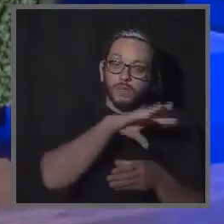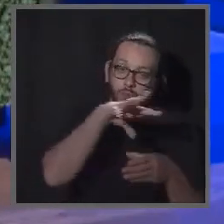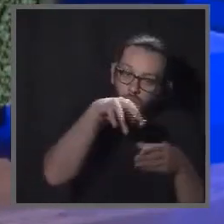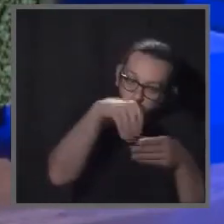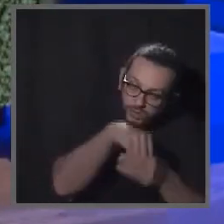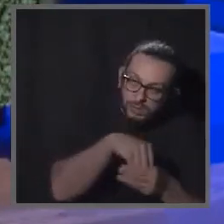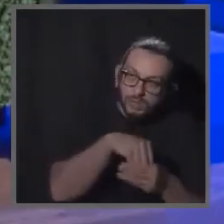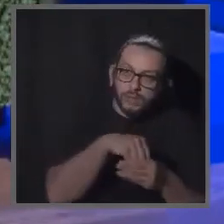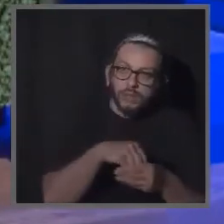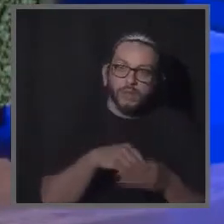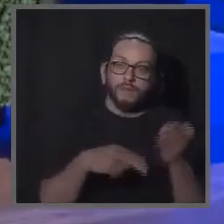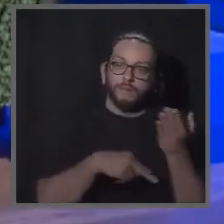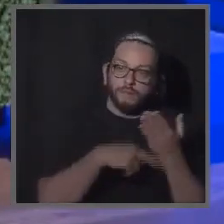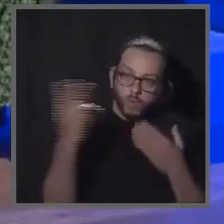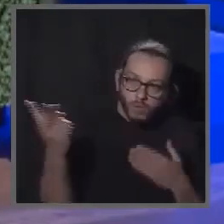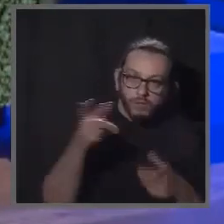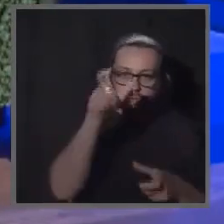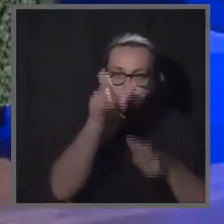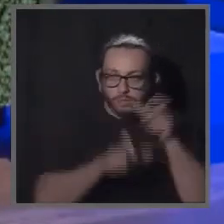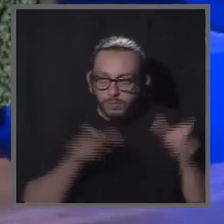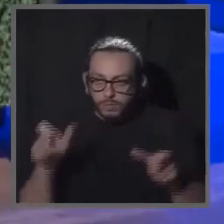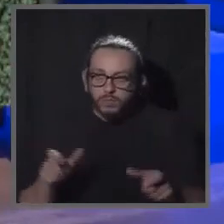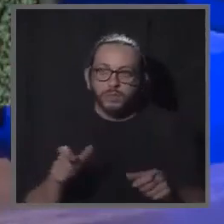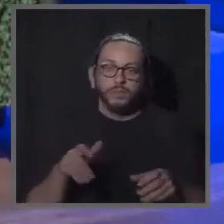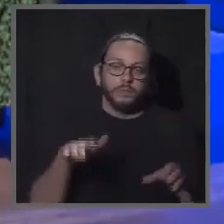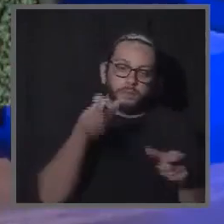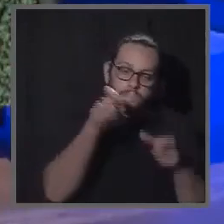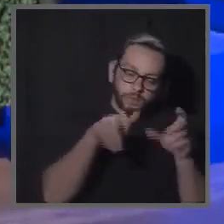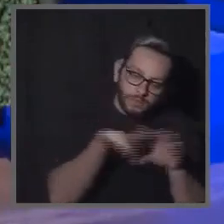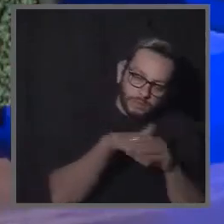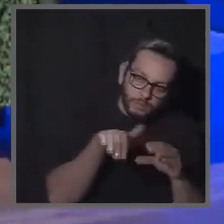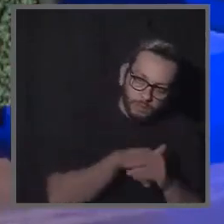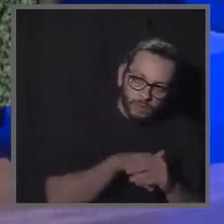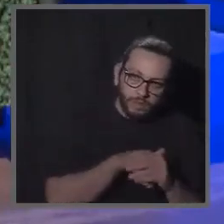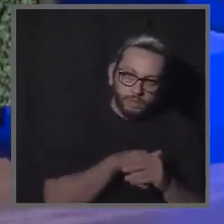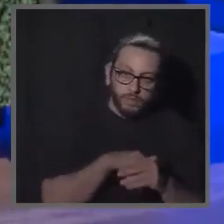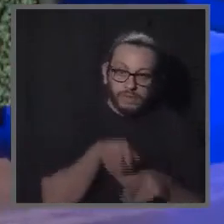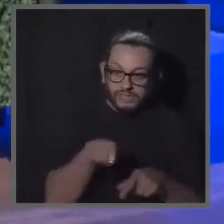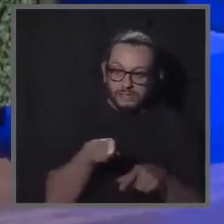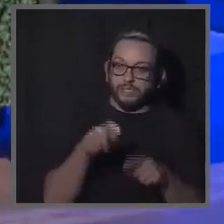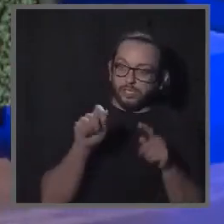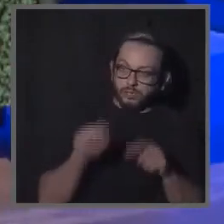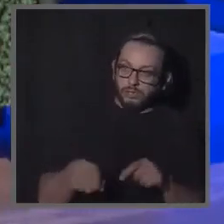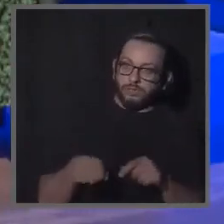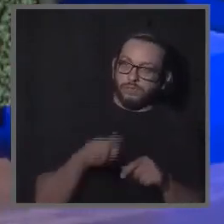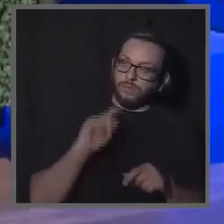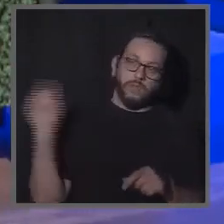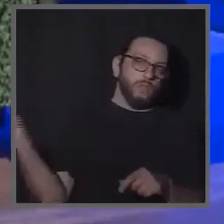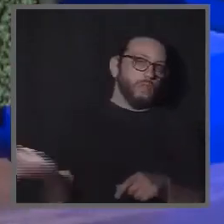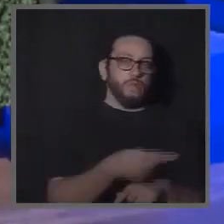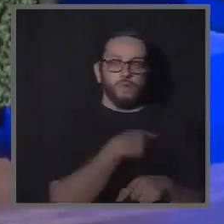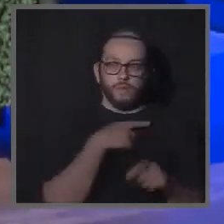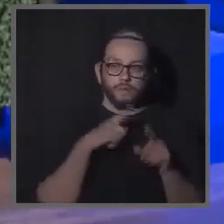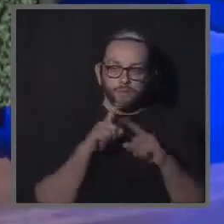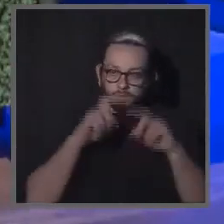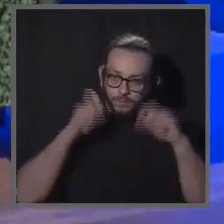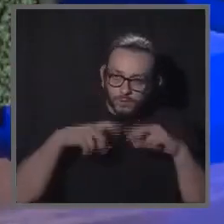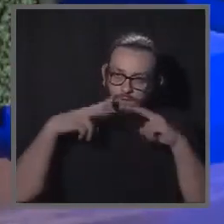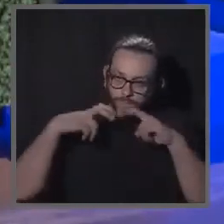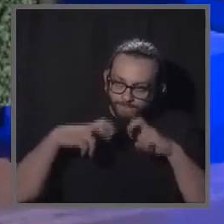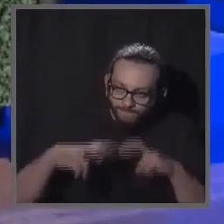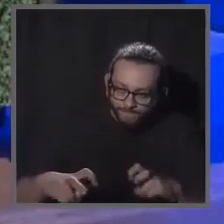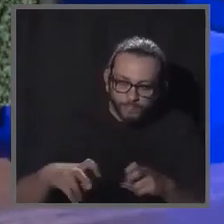that should include the voice of the participants of this particular type of practice. This is also something that we've carried out a